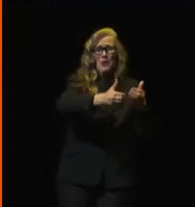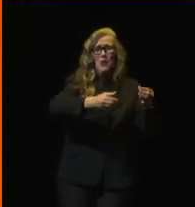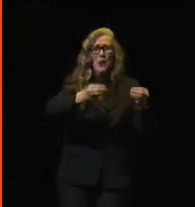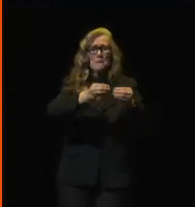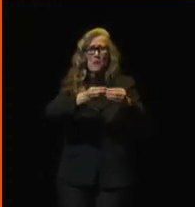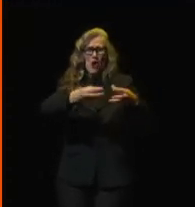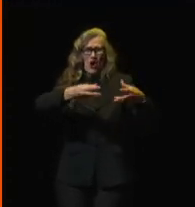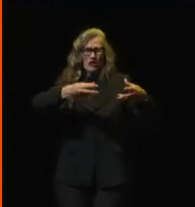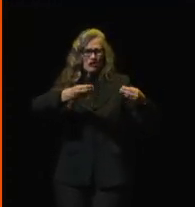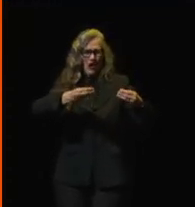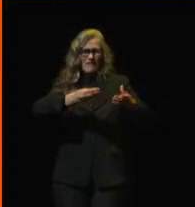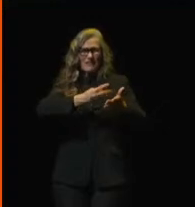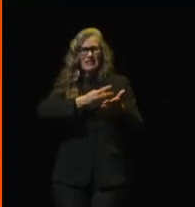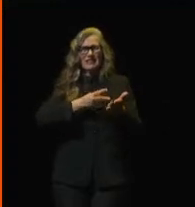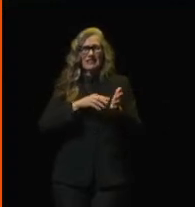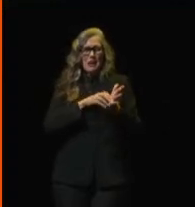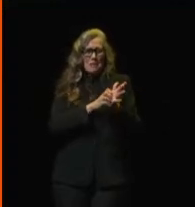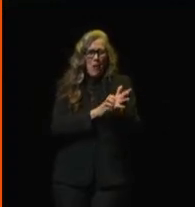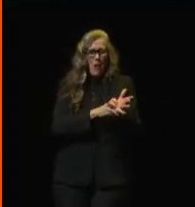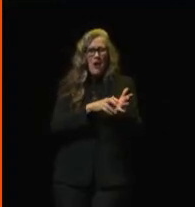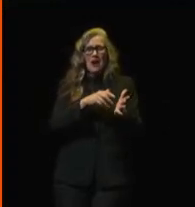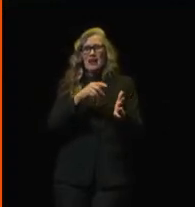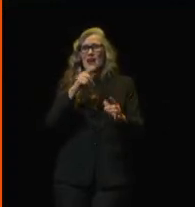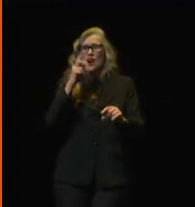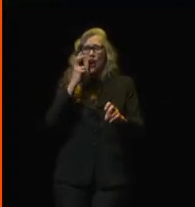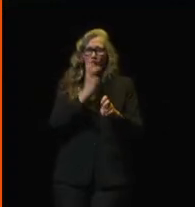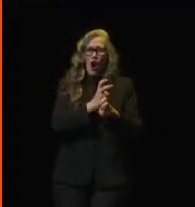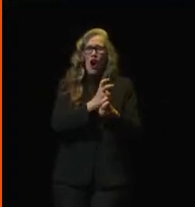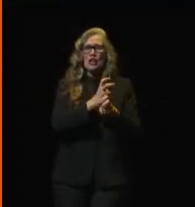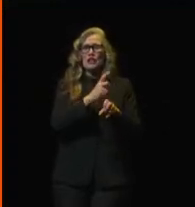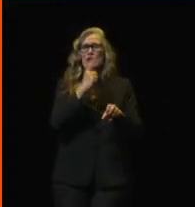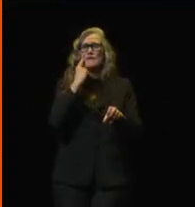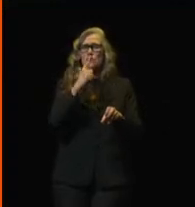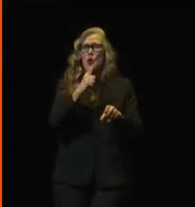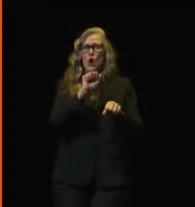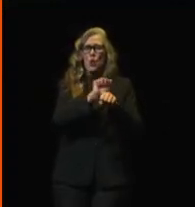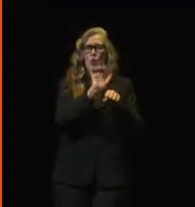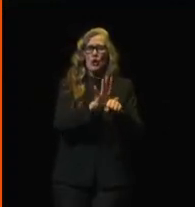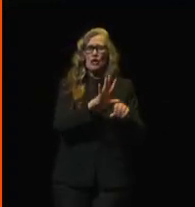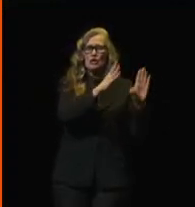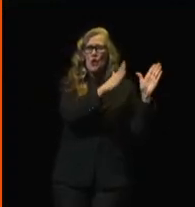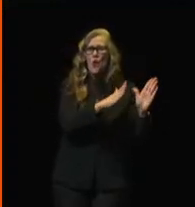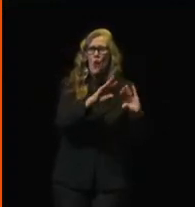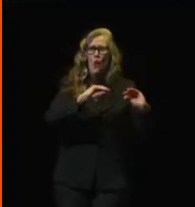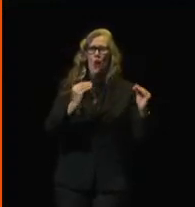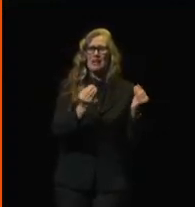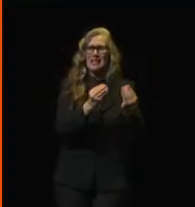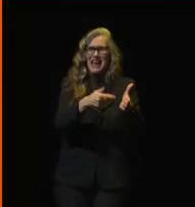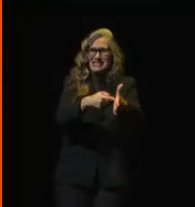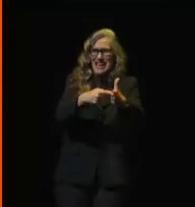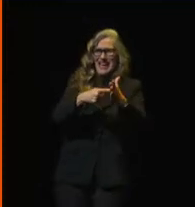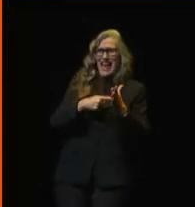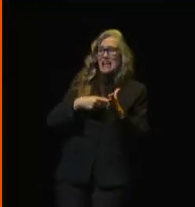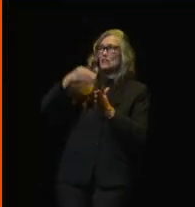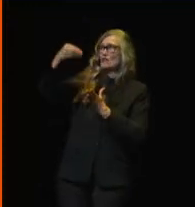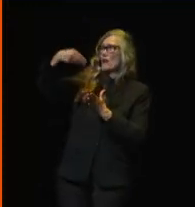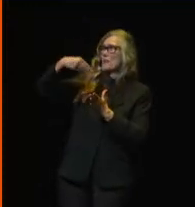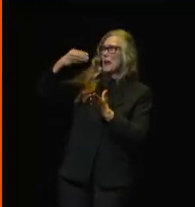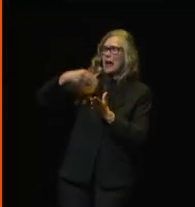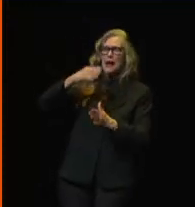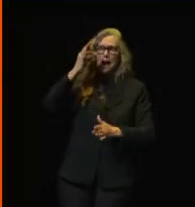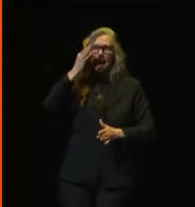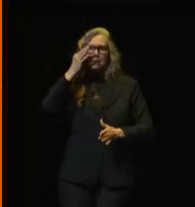and demand higher pay. And the Fed was determined to keep that labor market soft. Ady